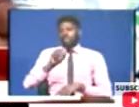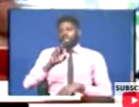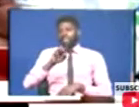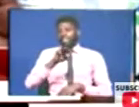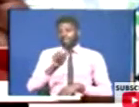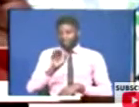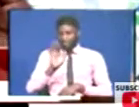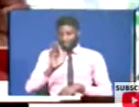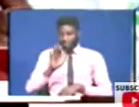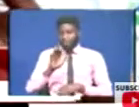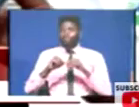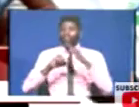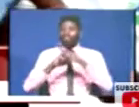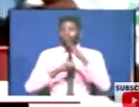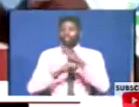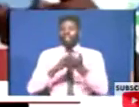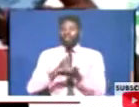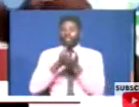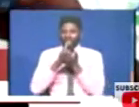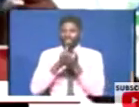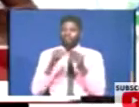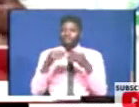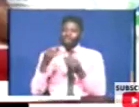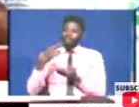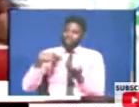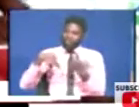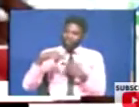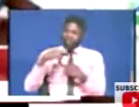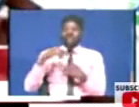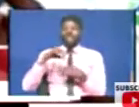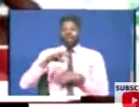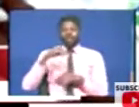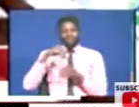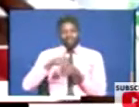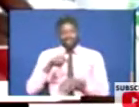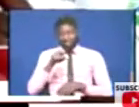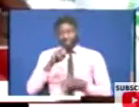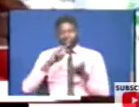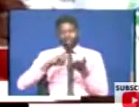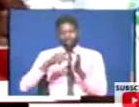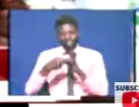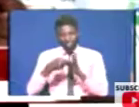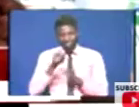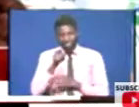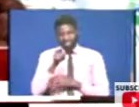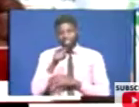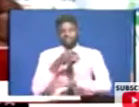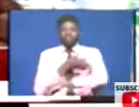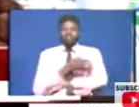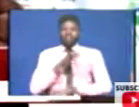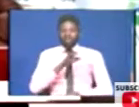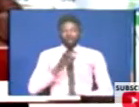the dynamics of plastic recycling in the county. This project, called Empowering Women and